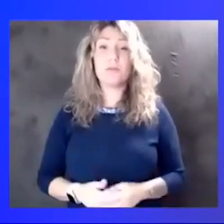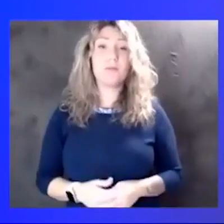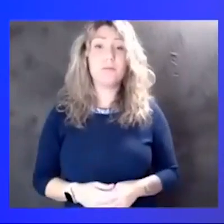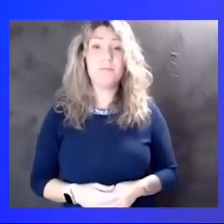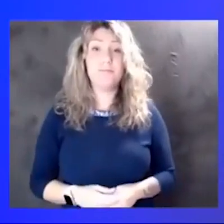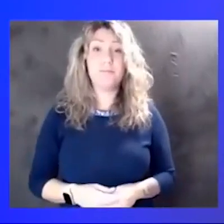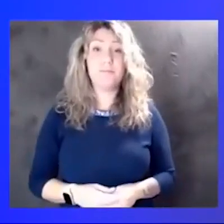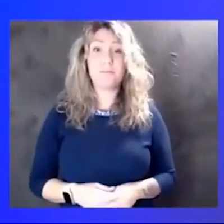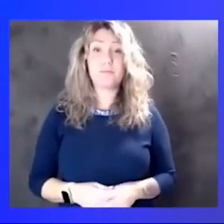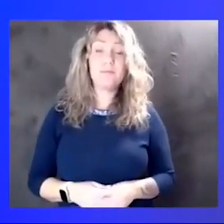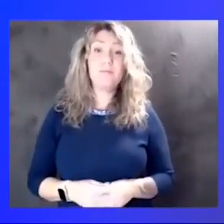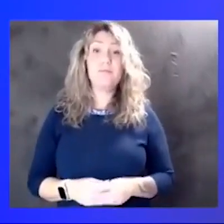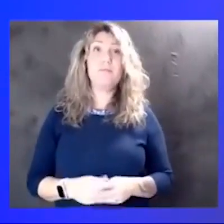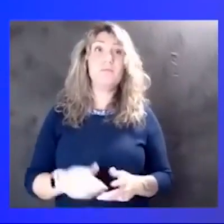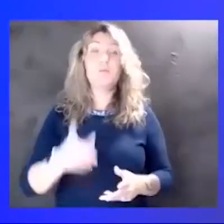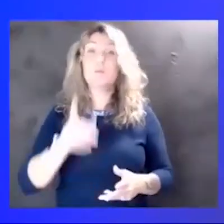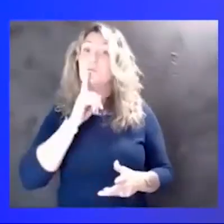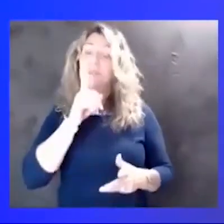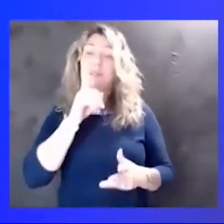the array of symptoms is